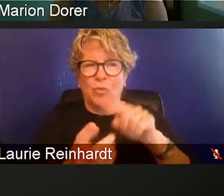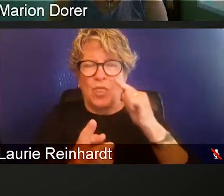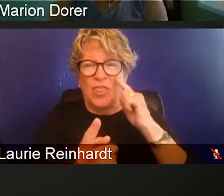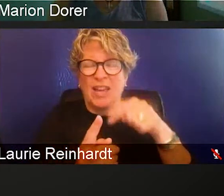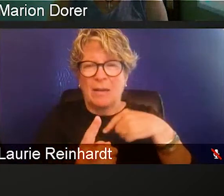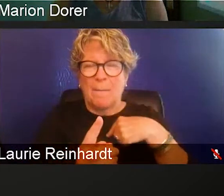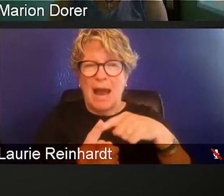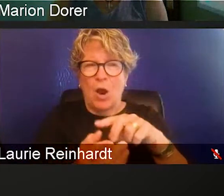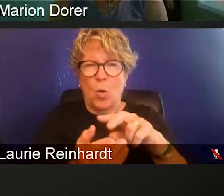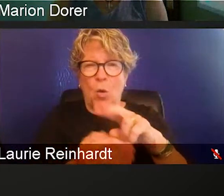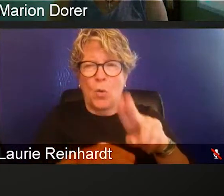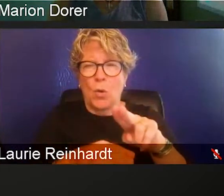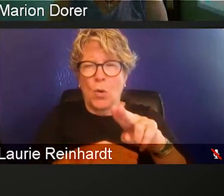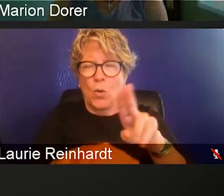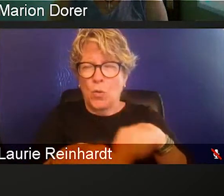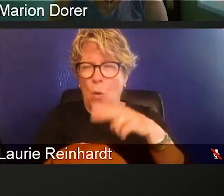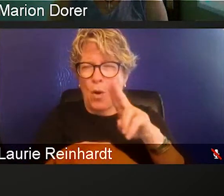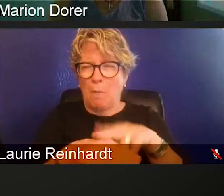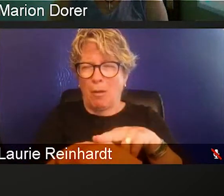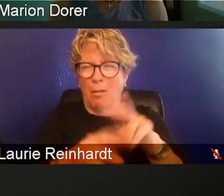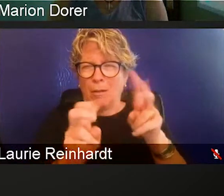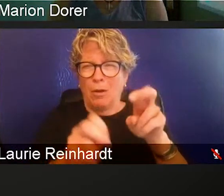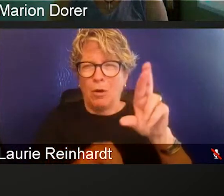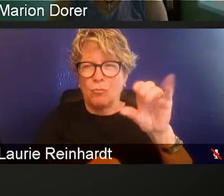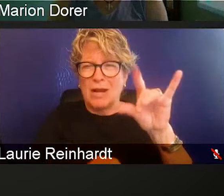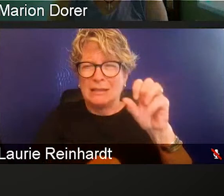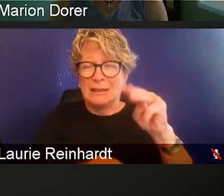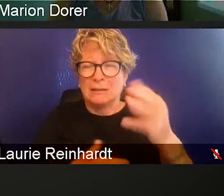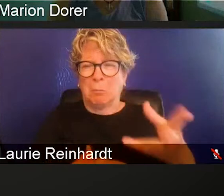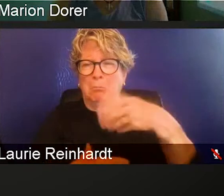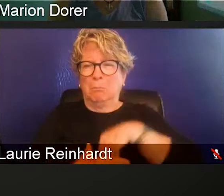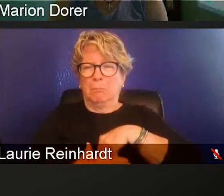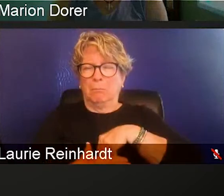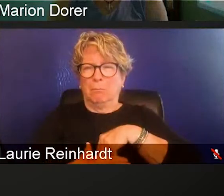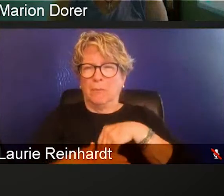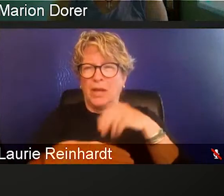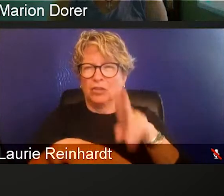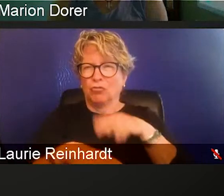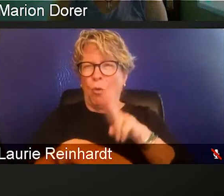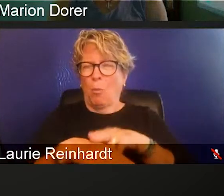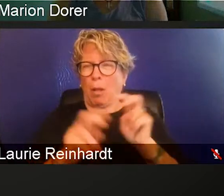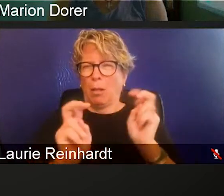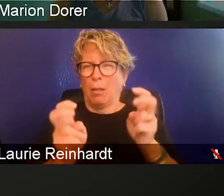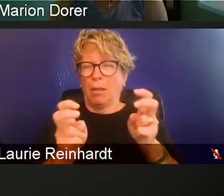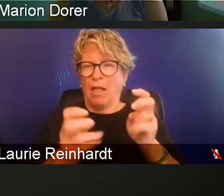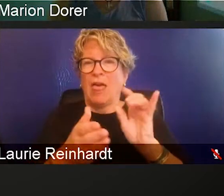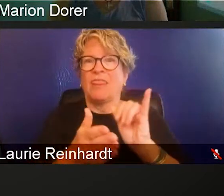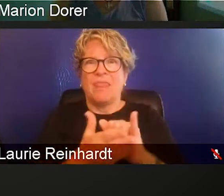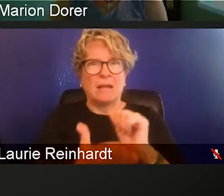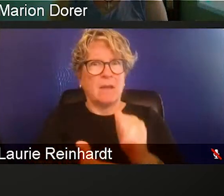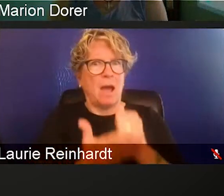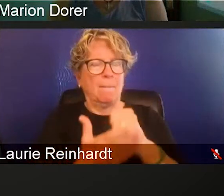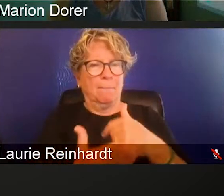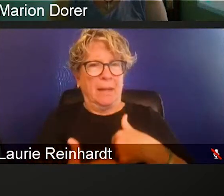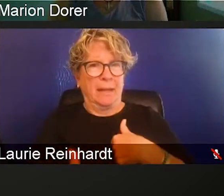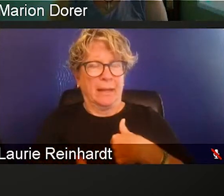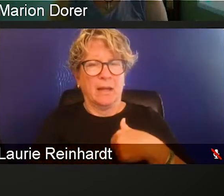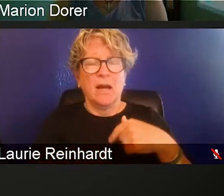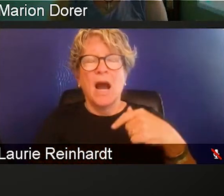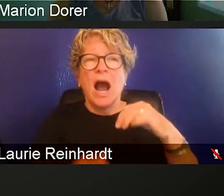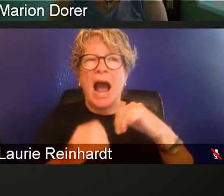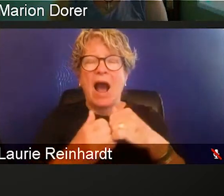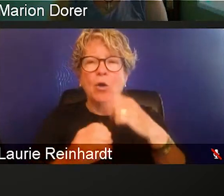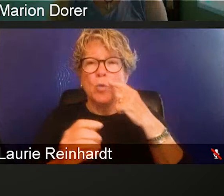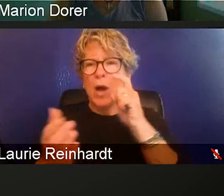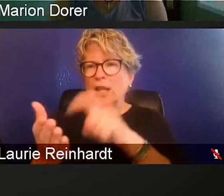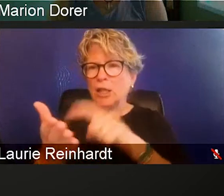racism that's what has been useful to me throughout, is to say, okay, in what ways do I see around me that racism's